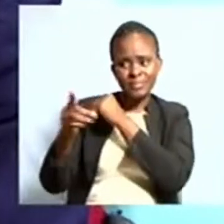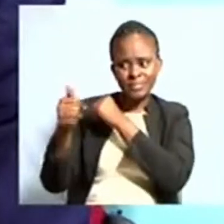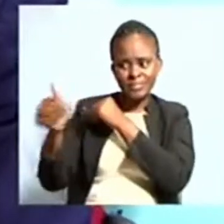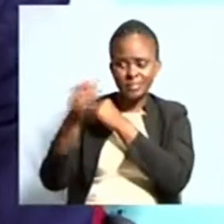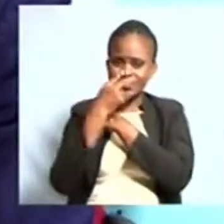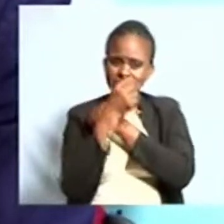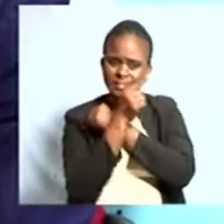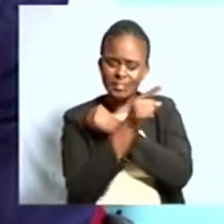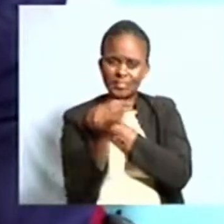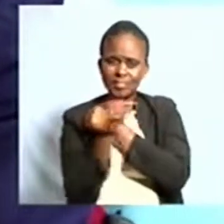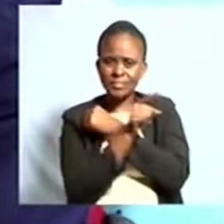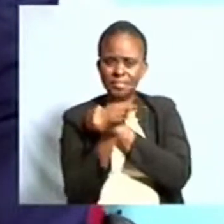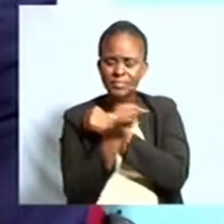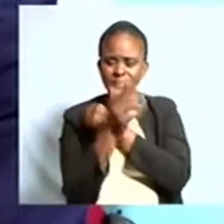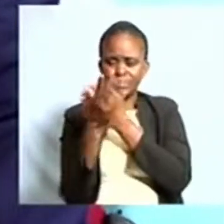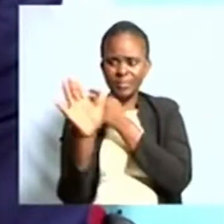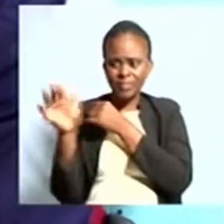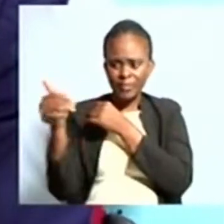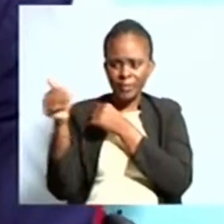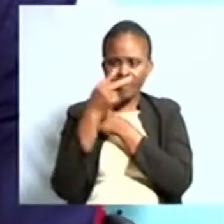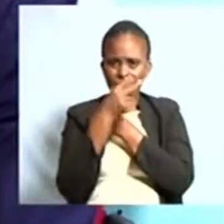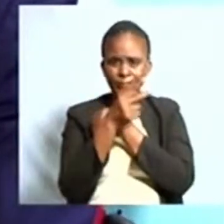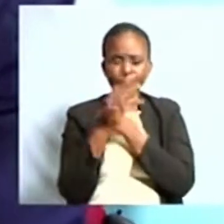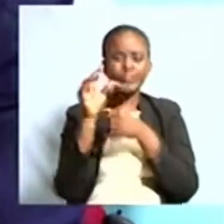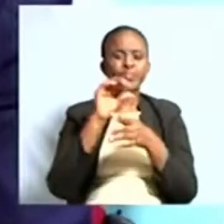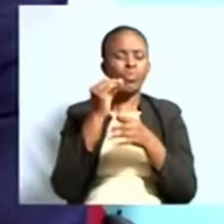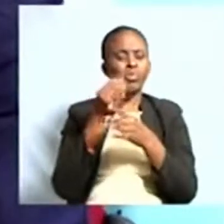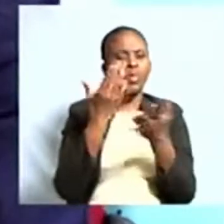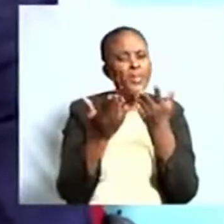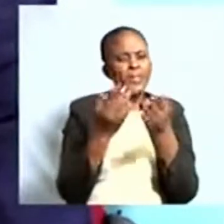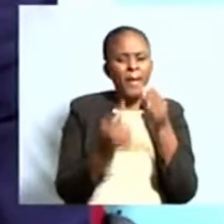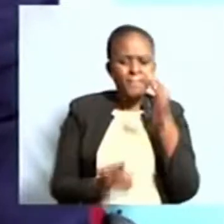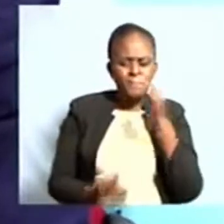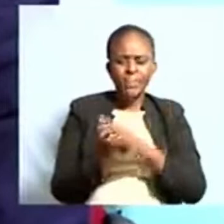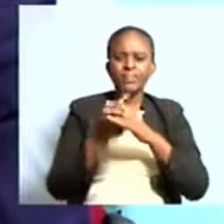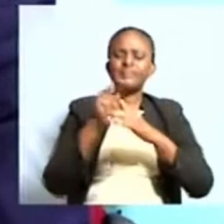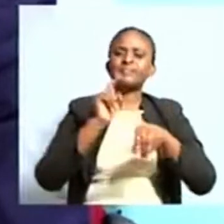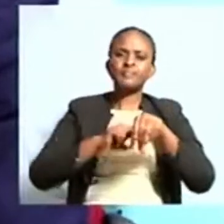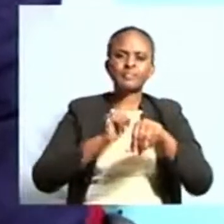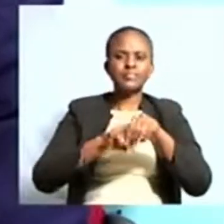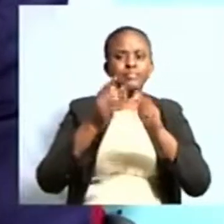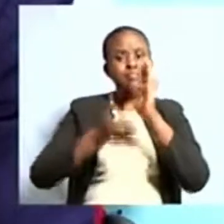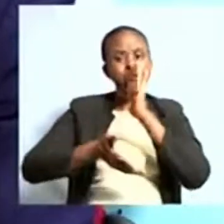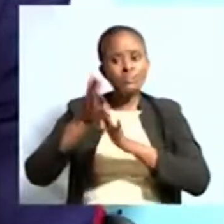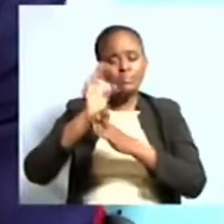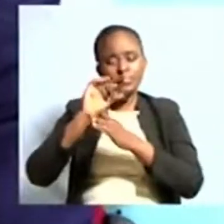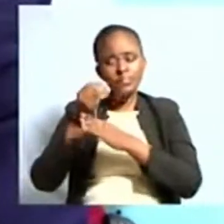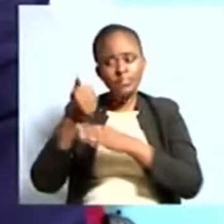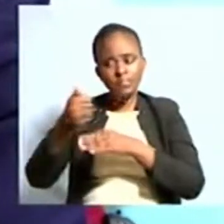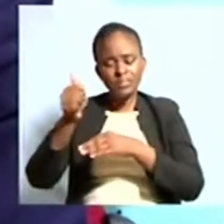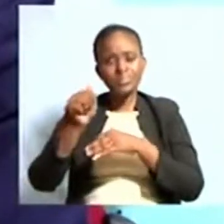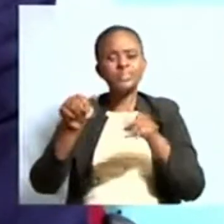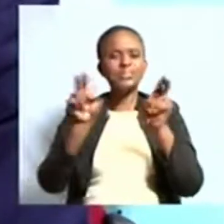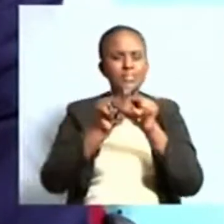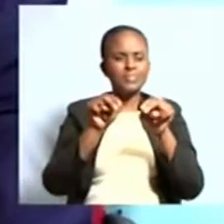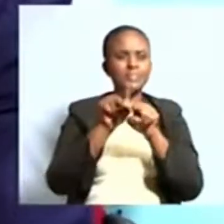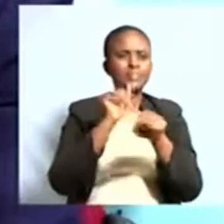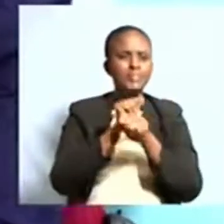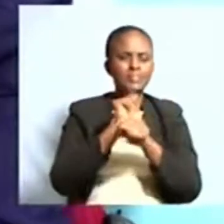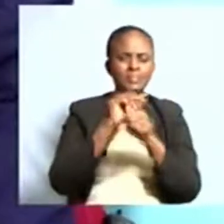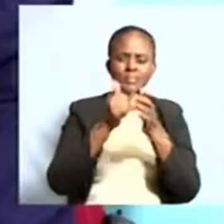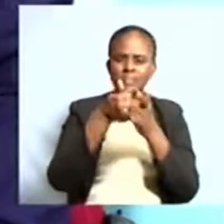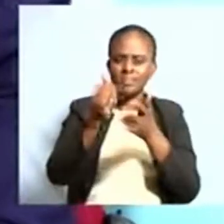labels, either by yourselves or by any other chance, just in passing or in your normal operation of duties. So how